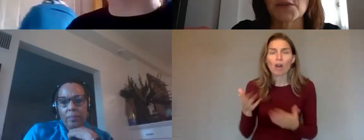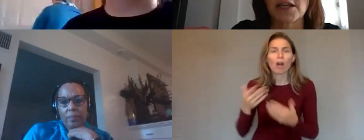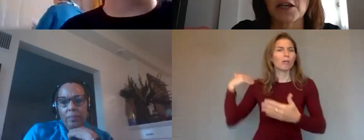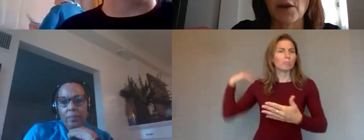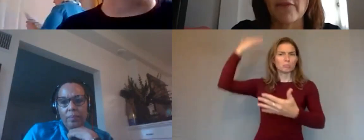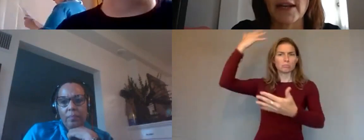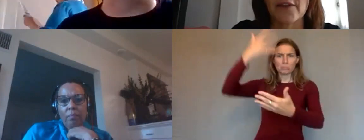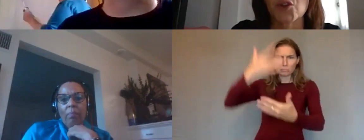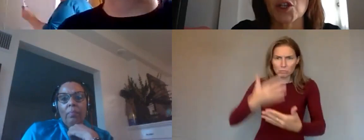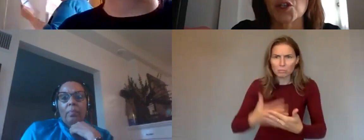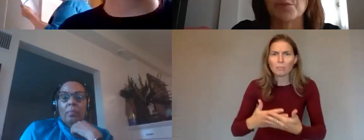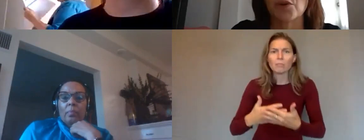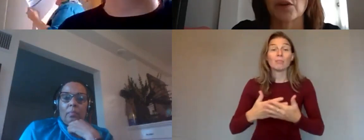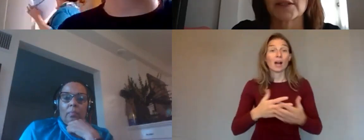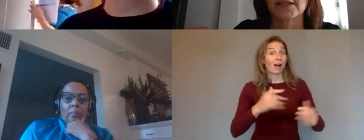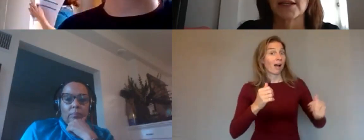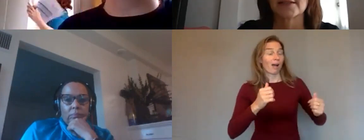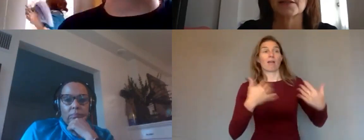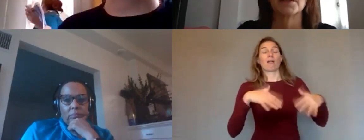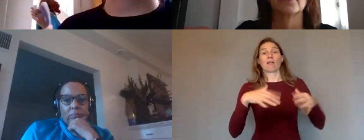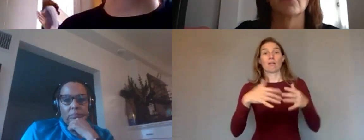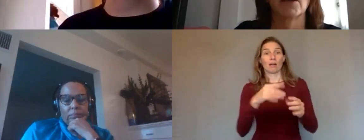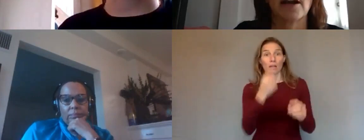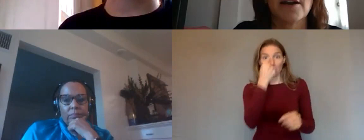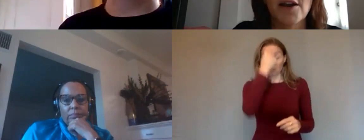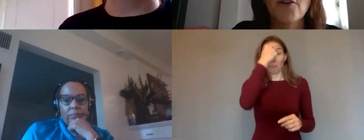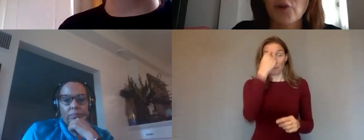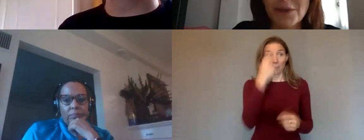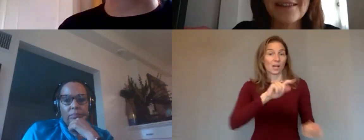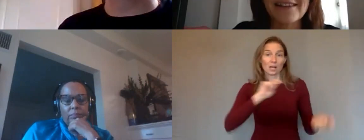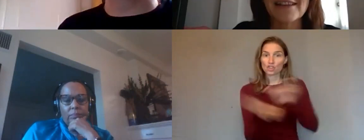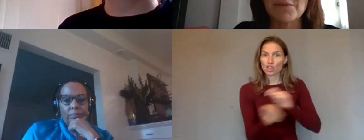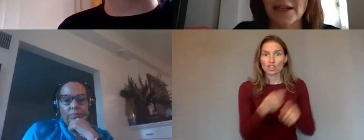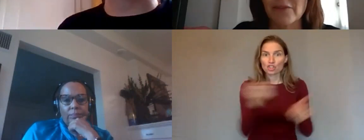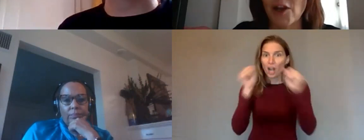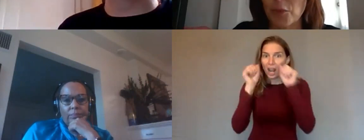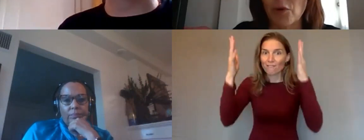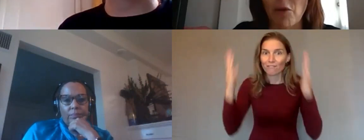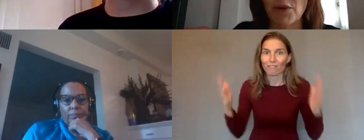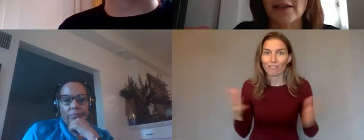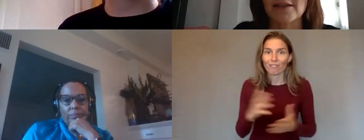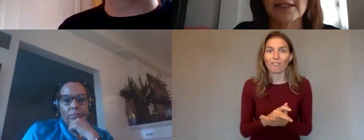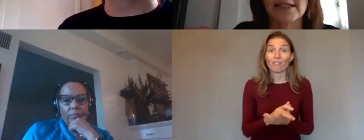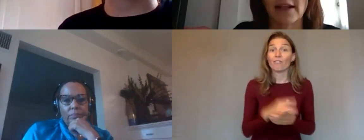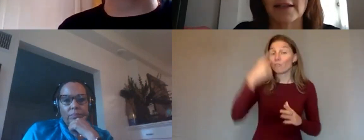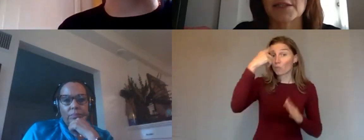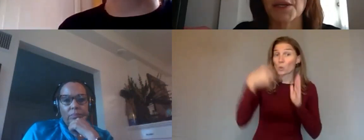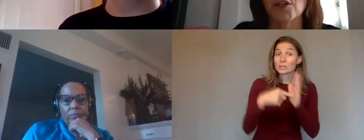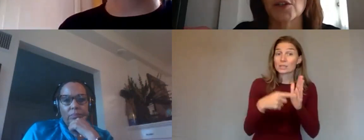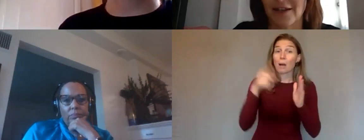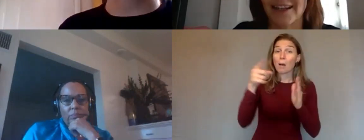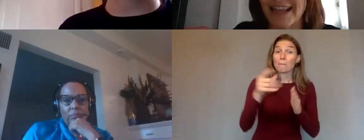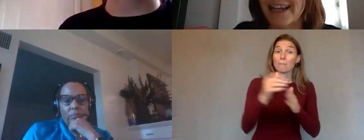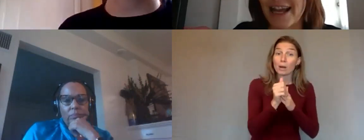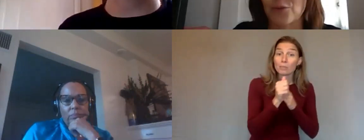innovating sustainable and life-changing products in the accessibility arena, from leading the team that developed groundbreaking